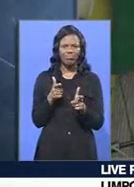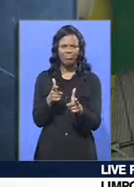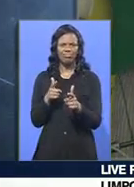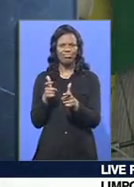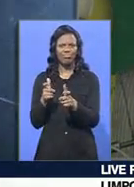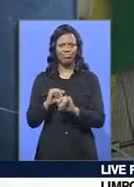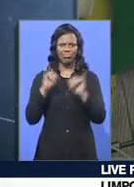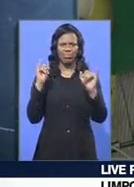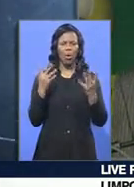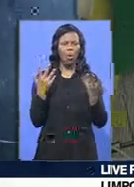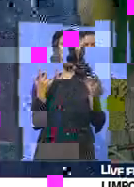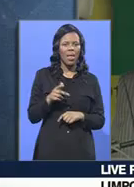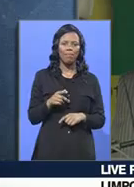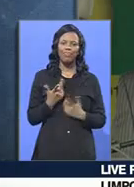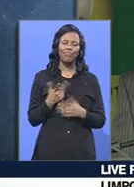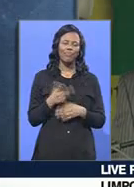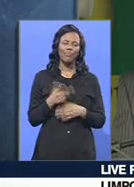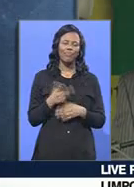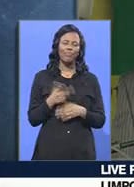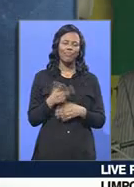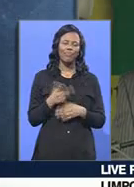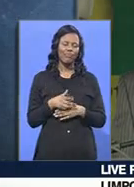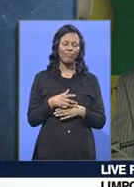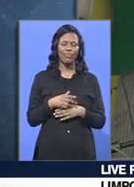as throwing people off the reef.